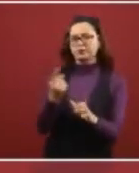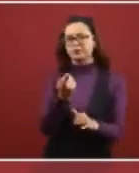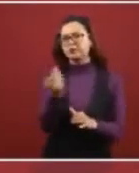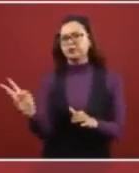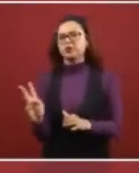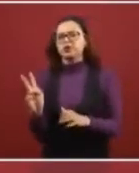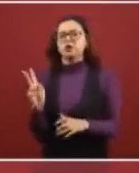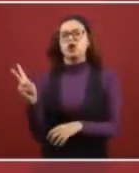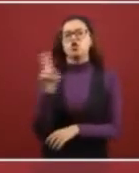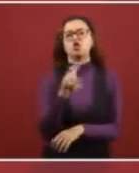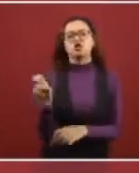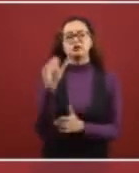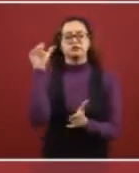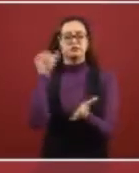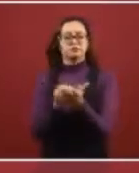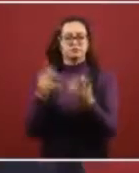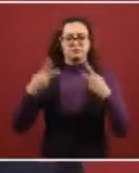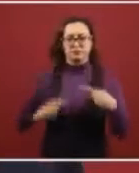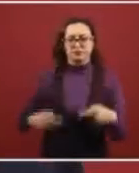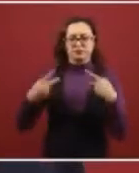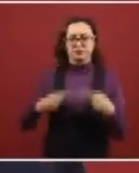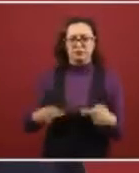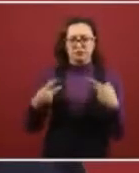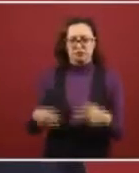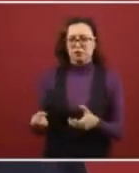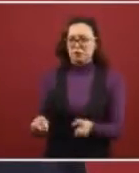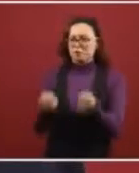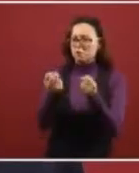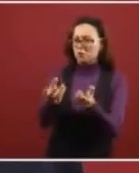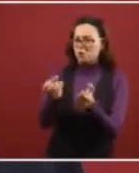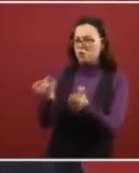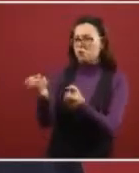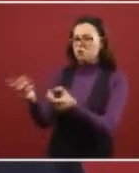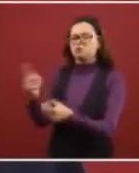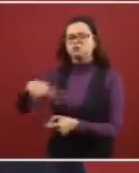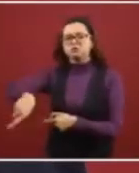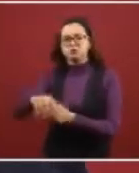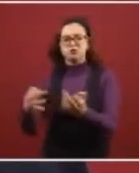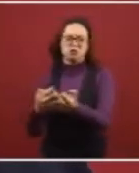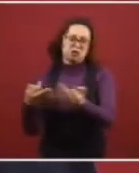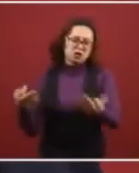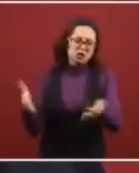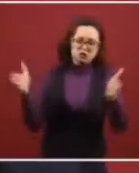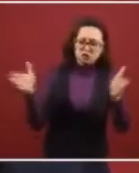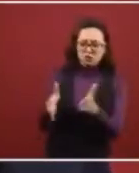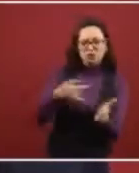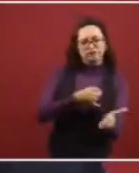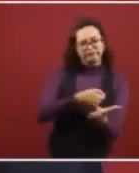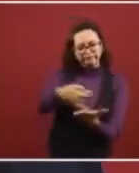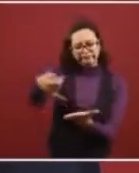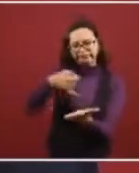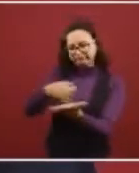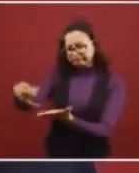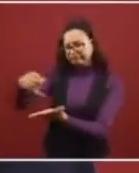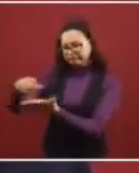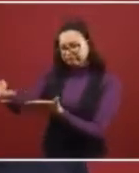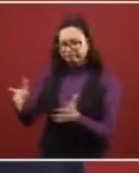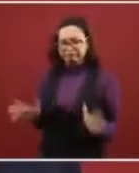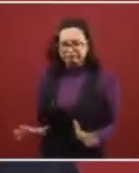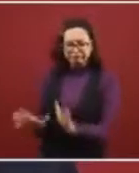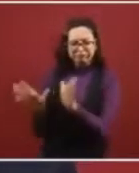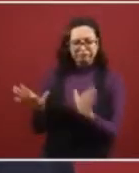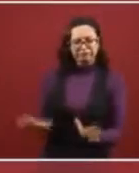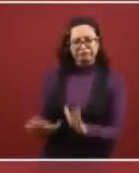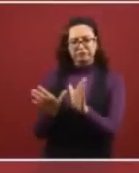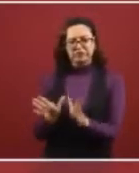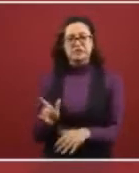than 200,000 producers. Pequeños productores. And most of them are